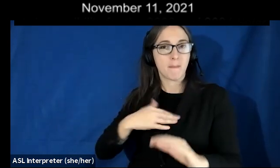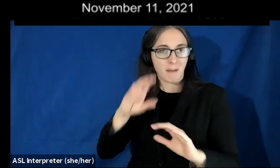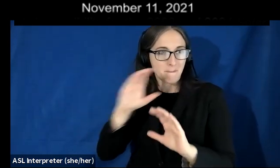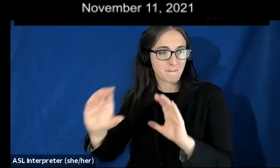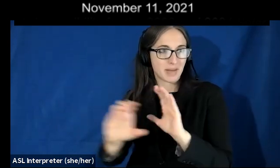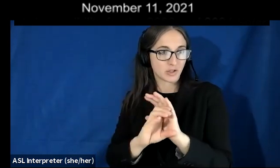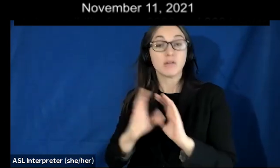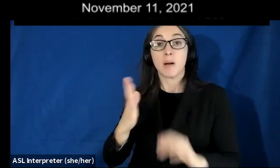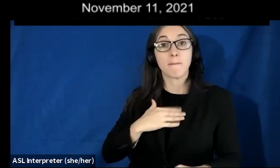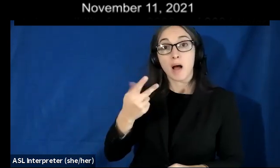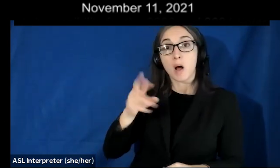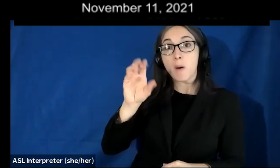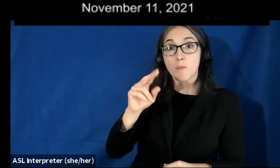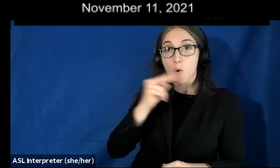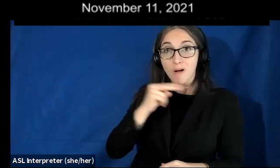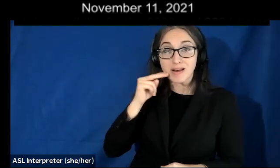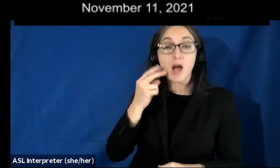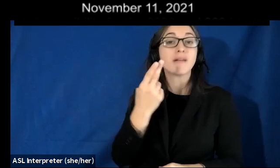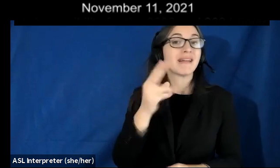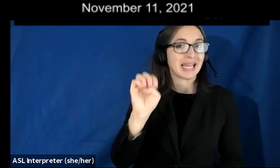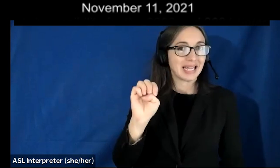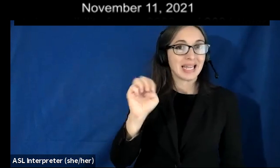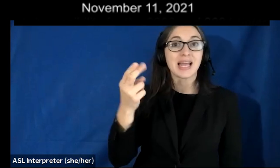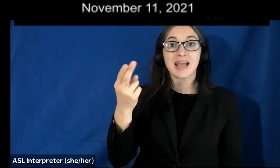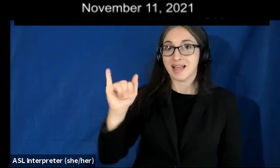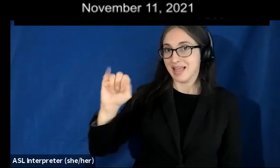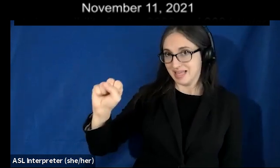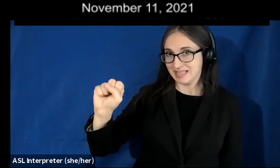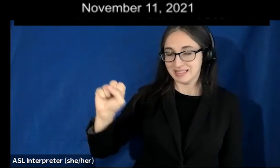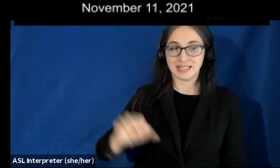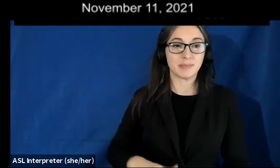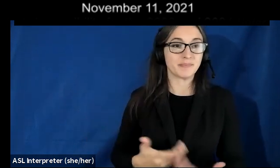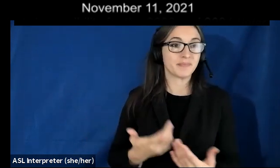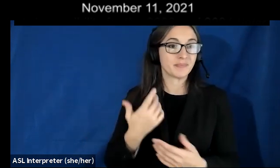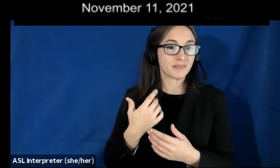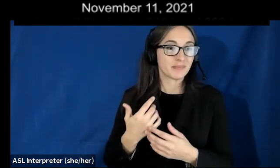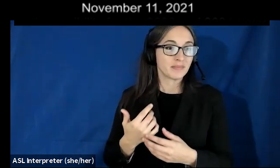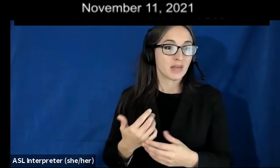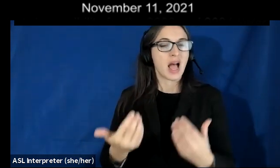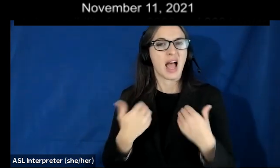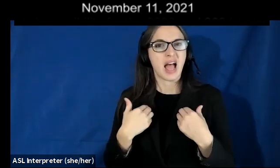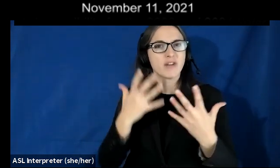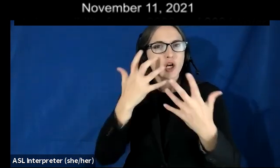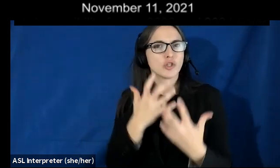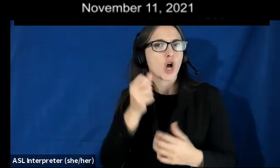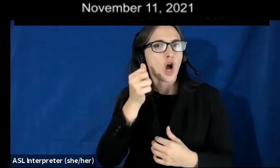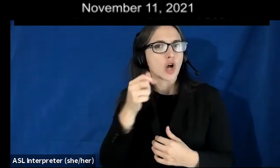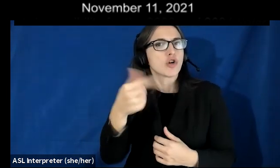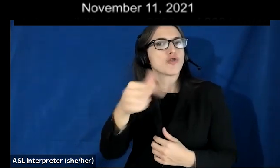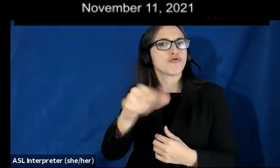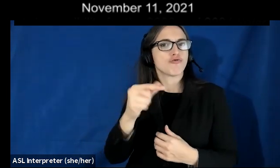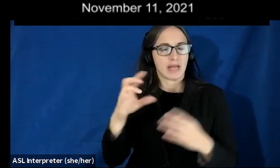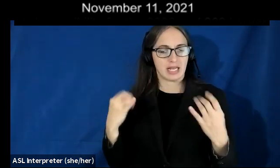are he and his. I wore a dark green suit, and I am